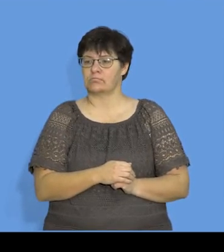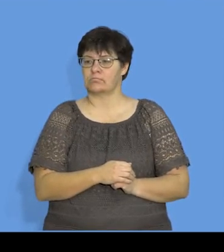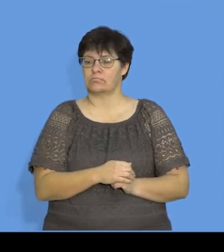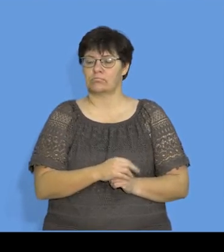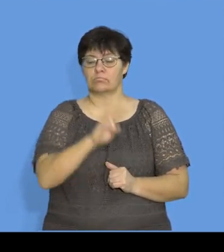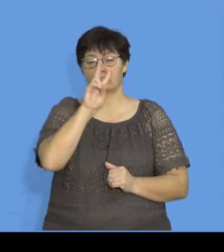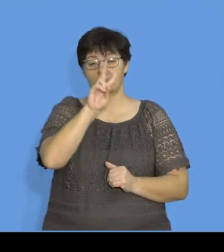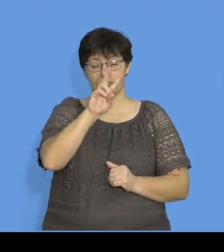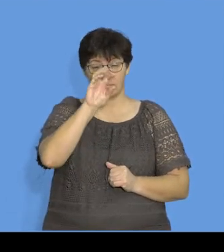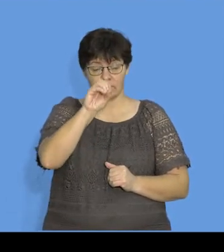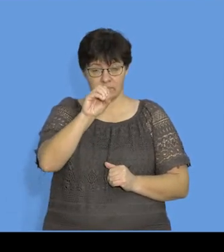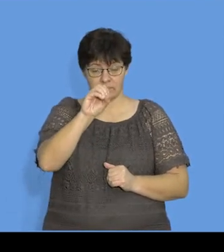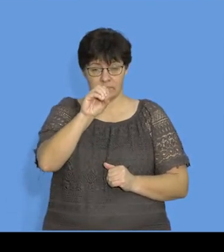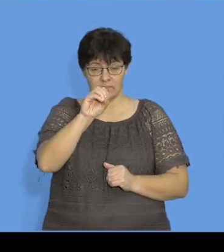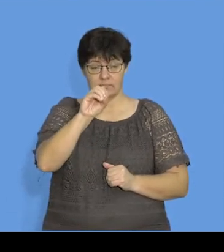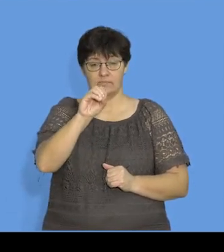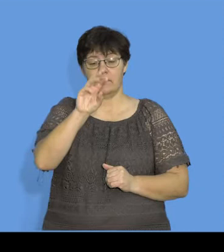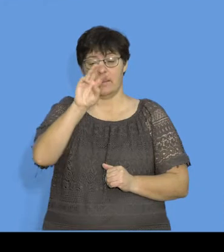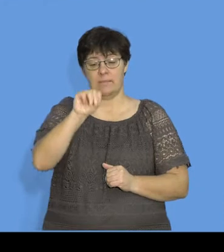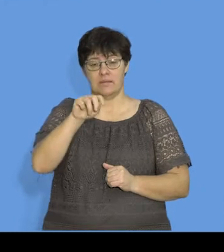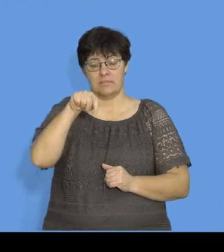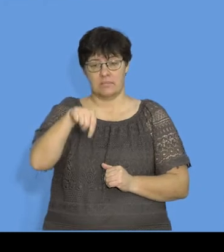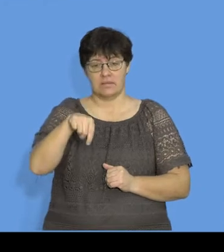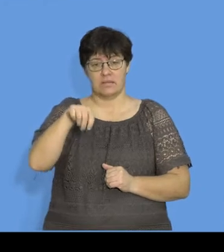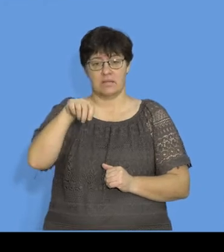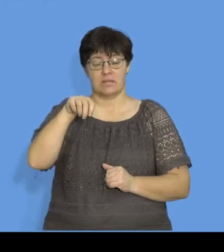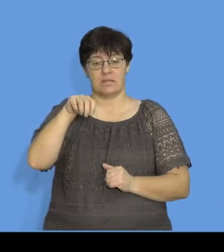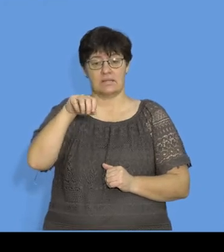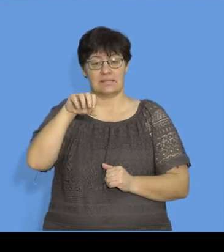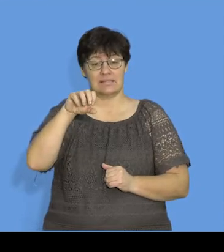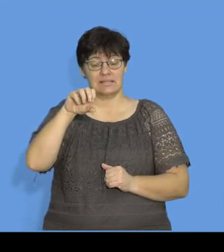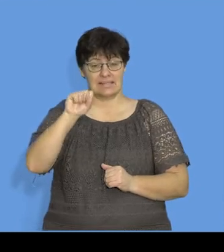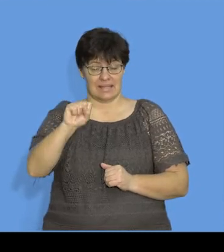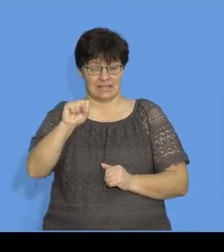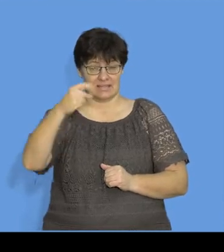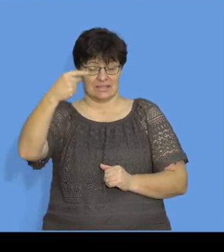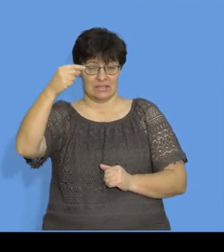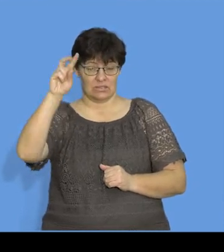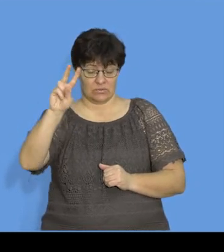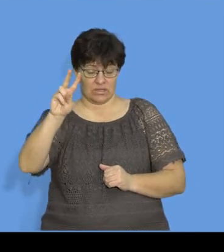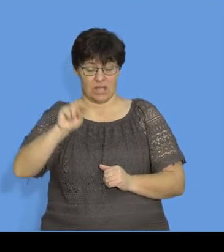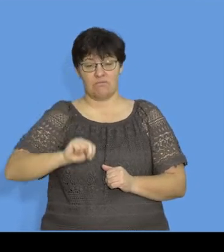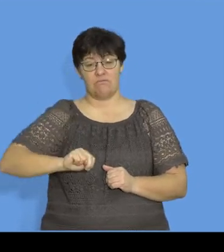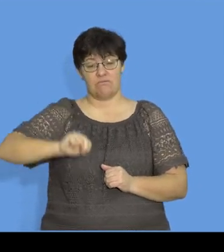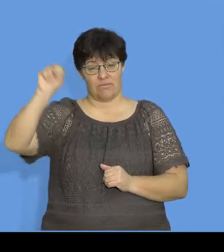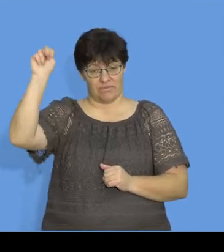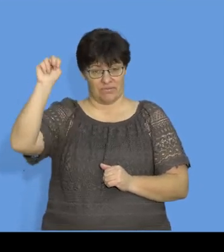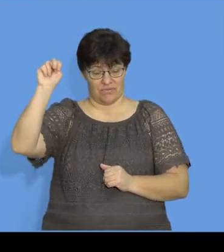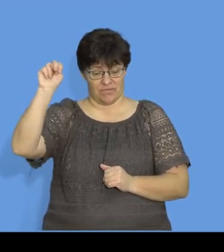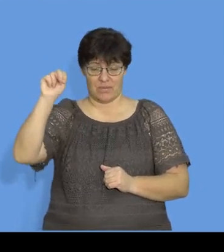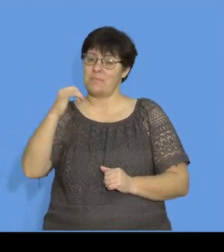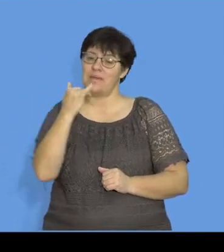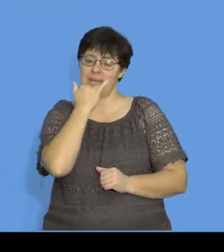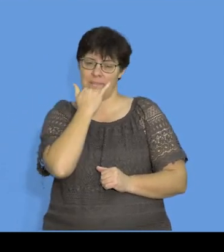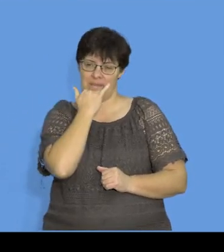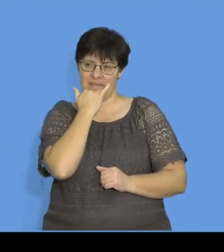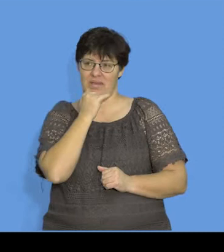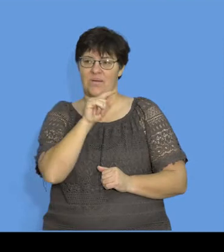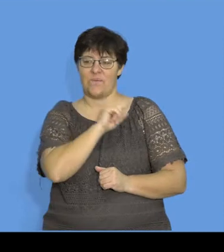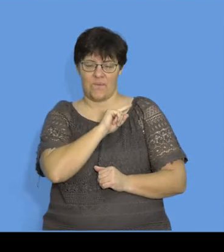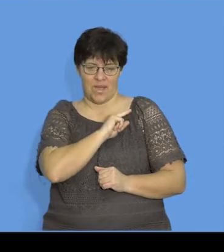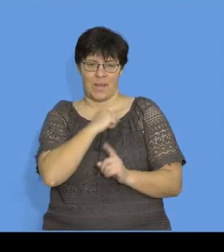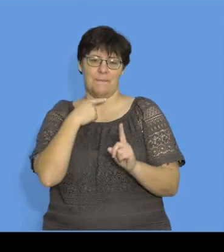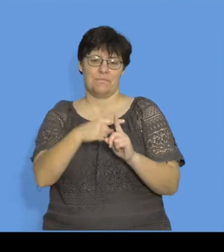it's 20 meters per second squared, and it's north, and I'm happy with that because it's a